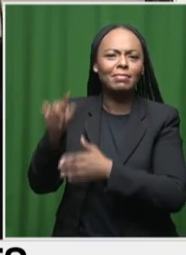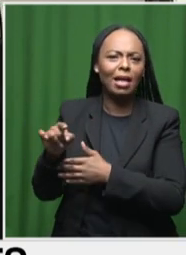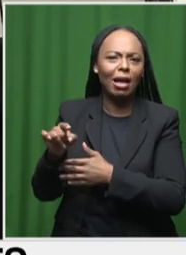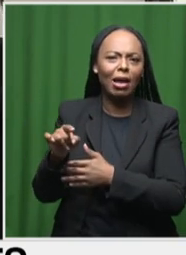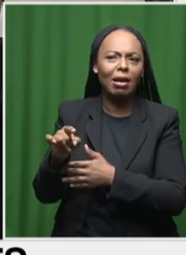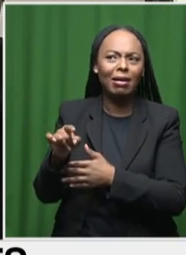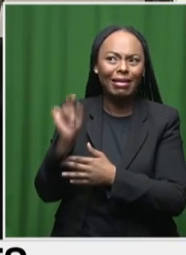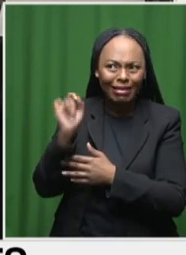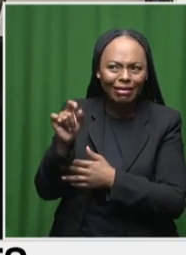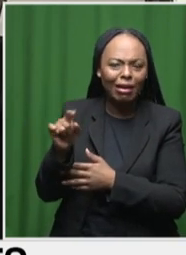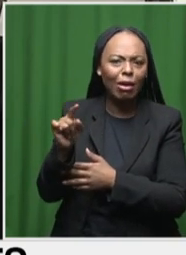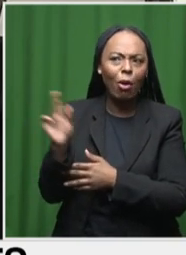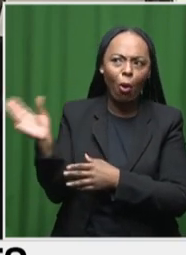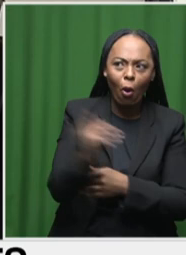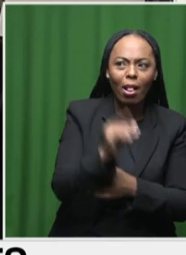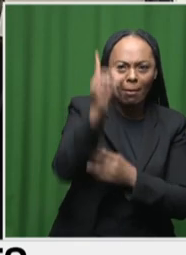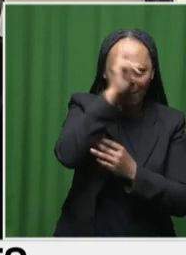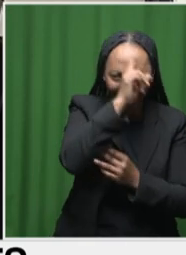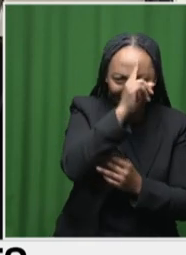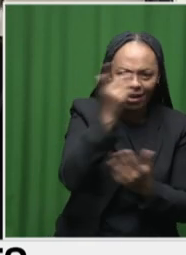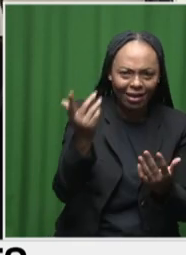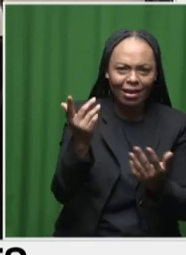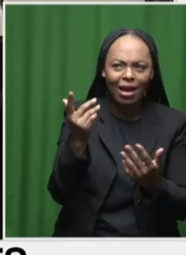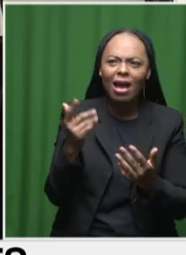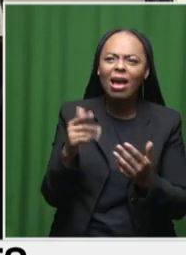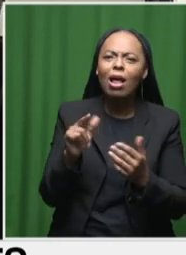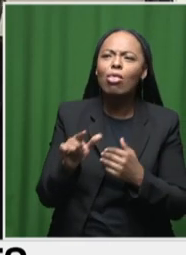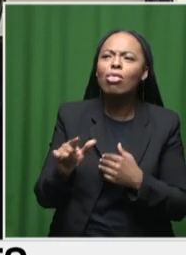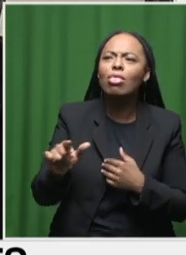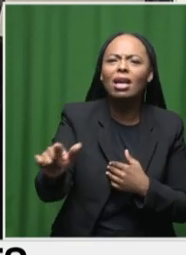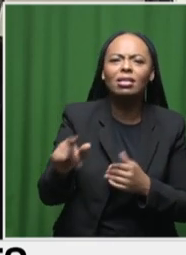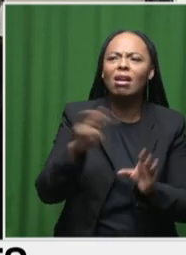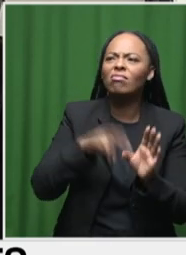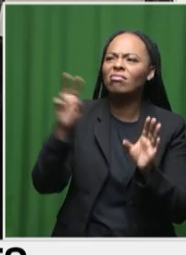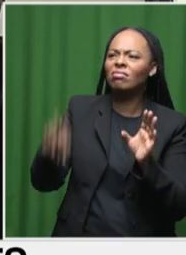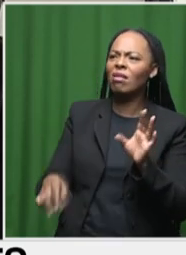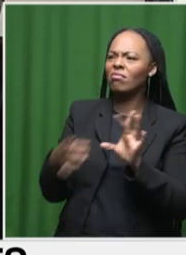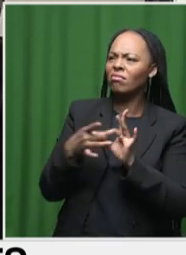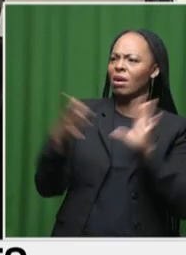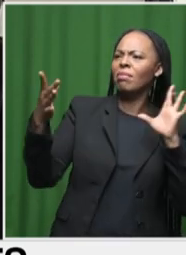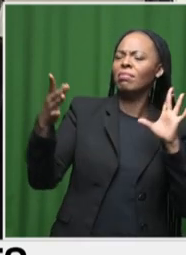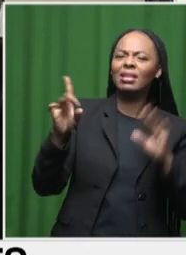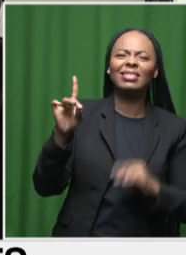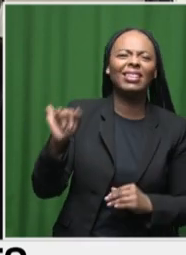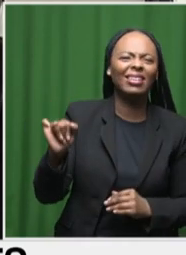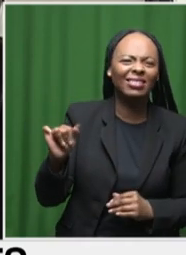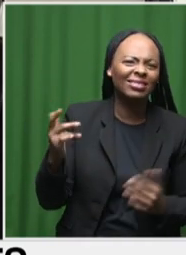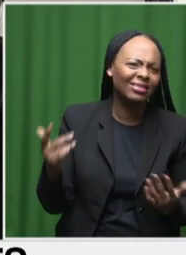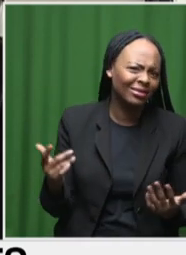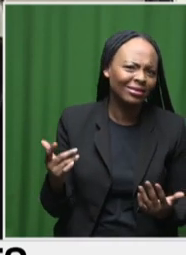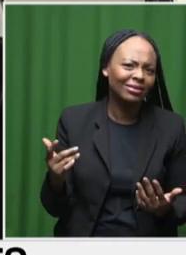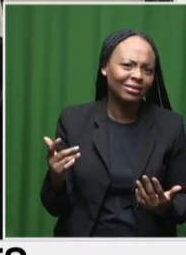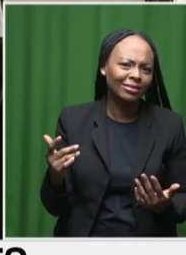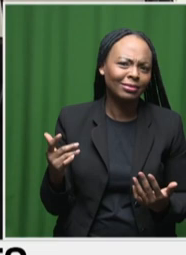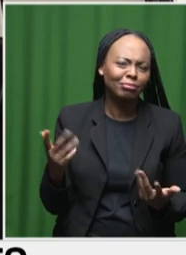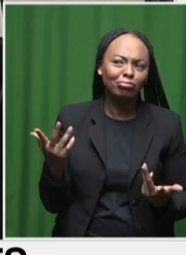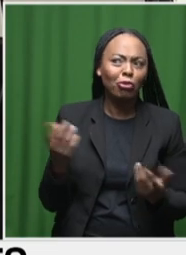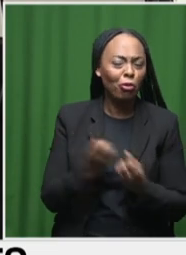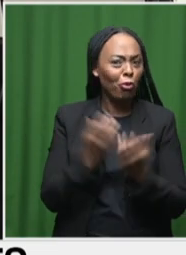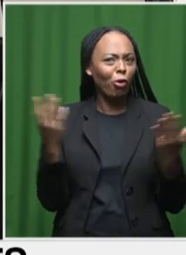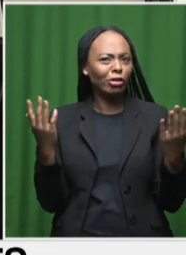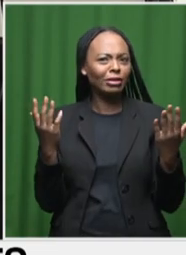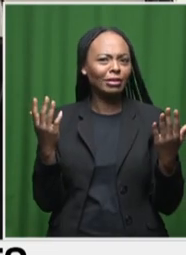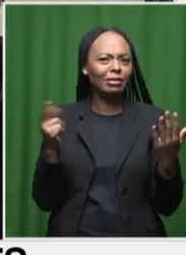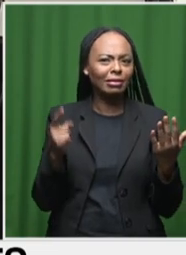to be all of them black, and after a while they part ways with the party, and often or mostly